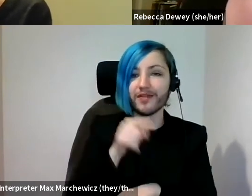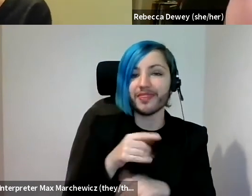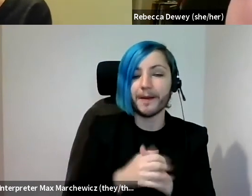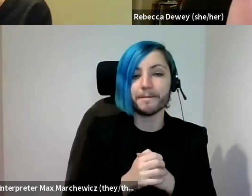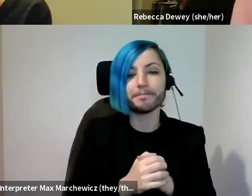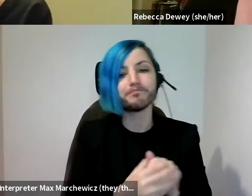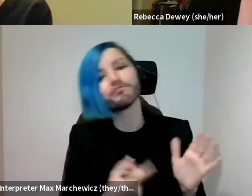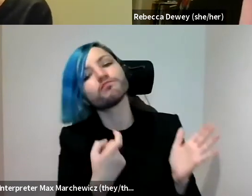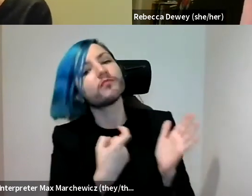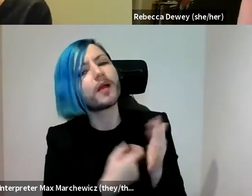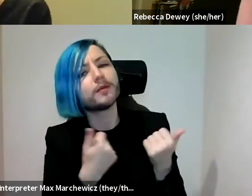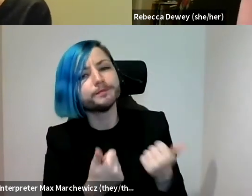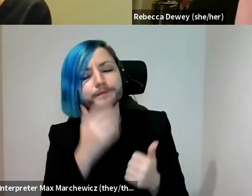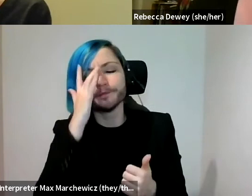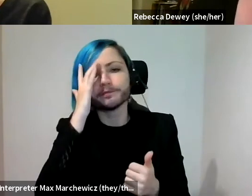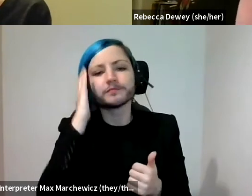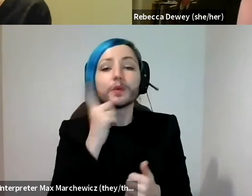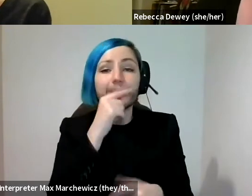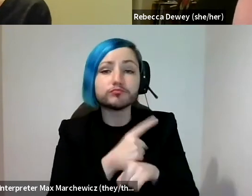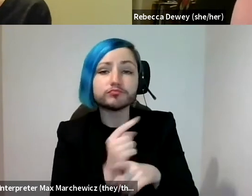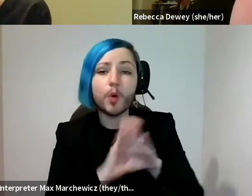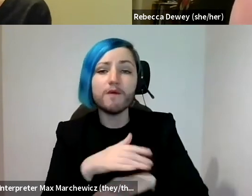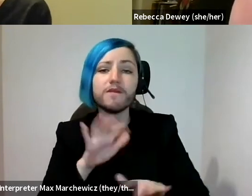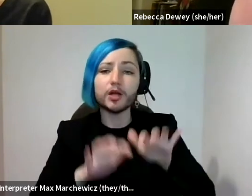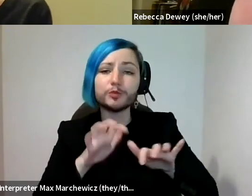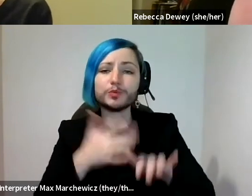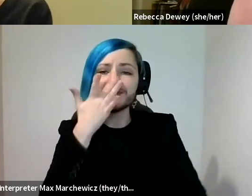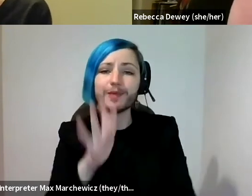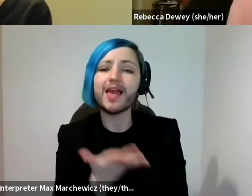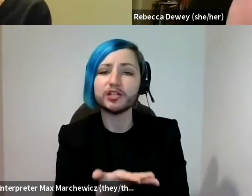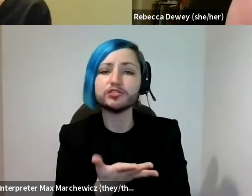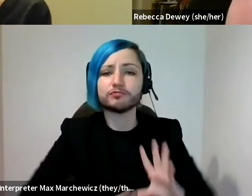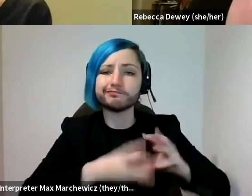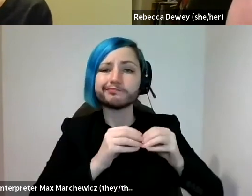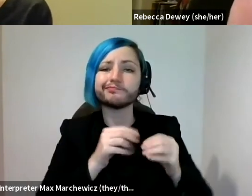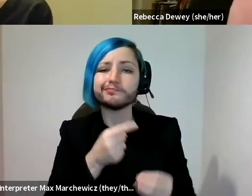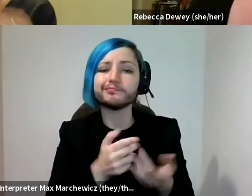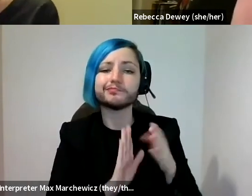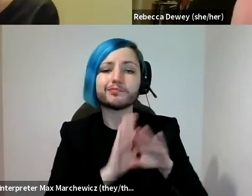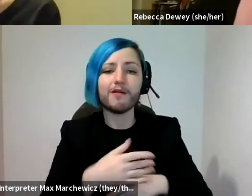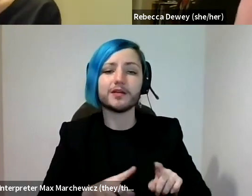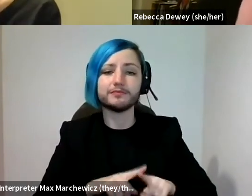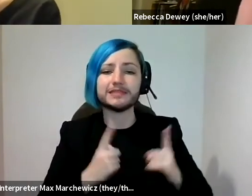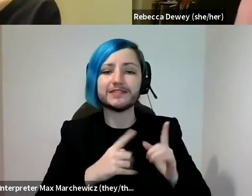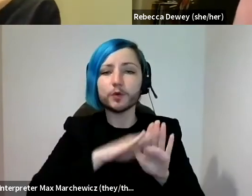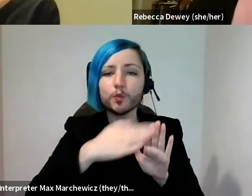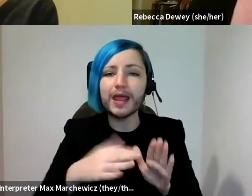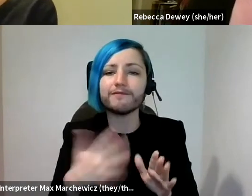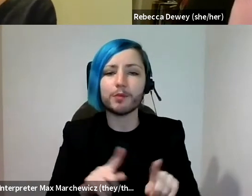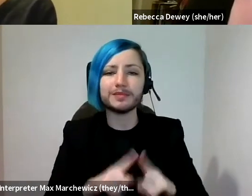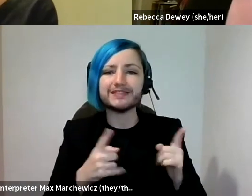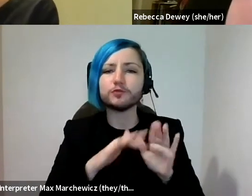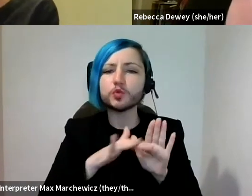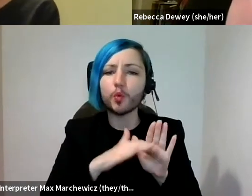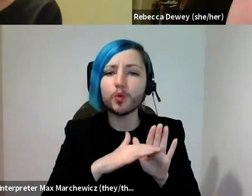Could you talk a little bit about the computer simulations of the different waves from different kinds of